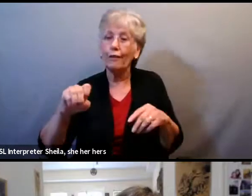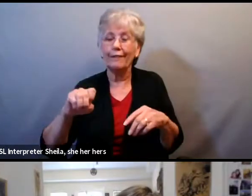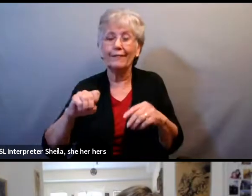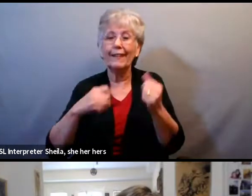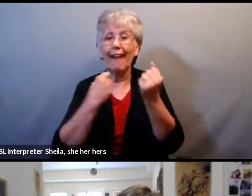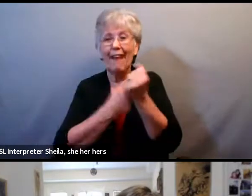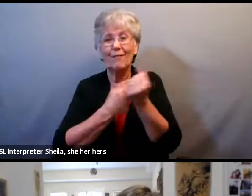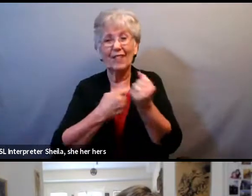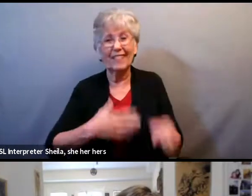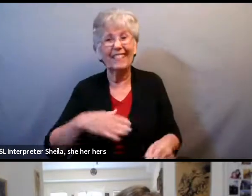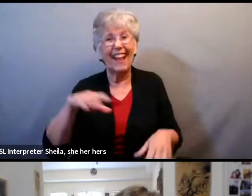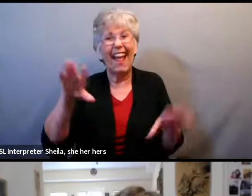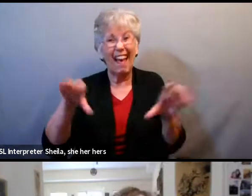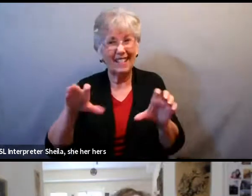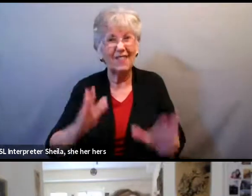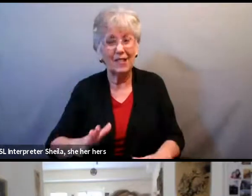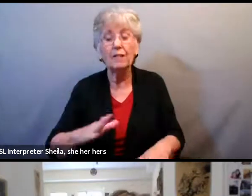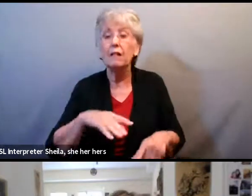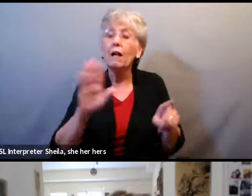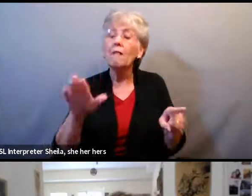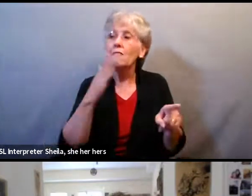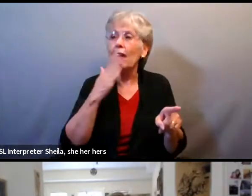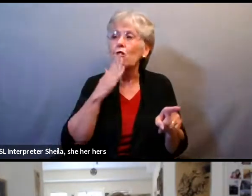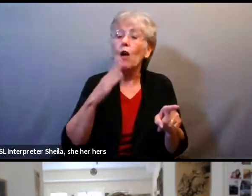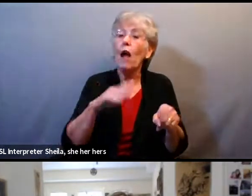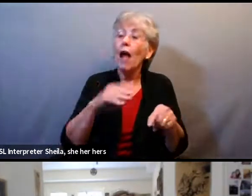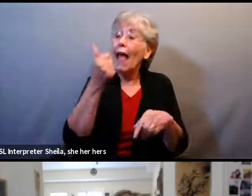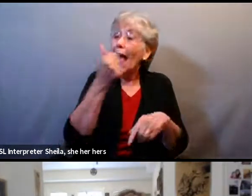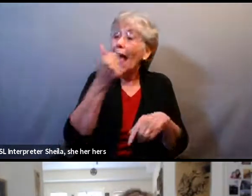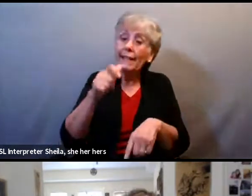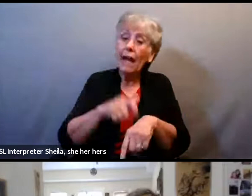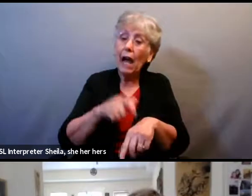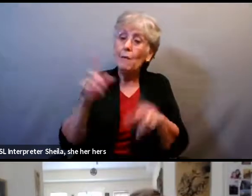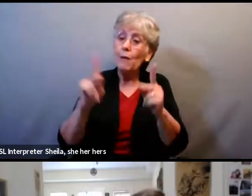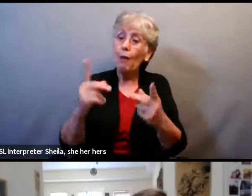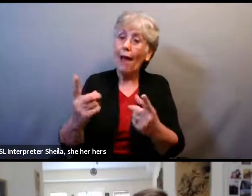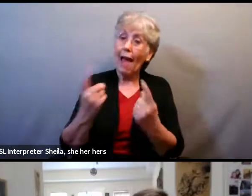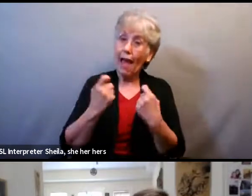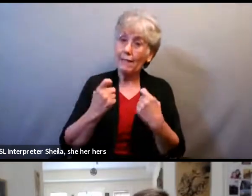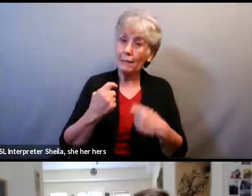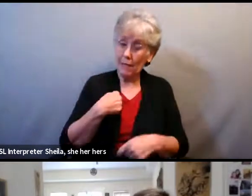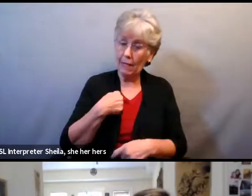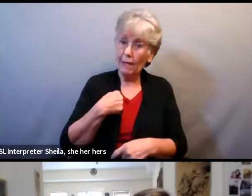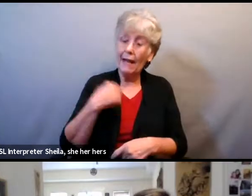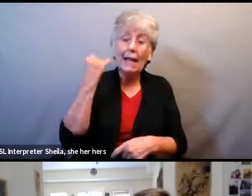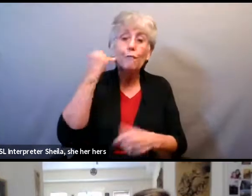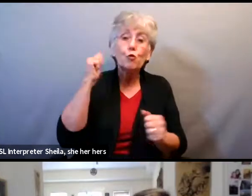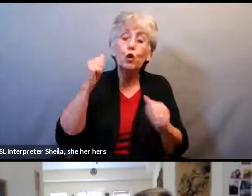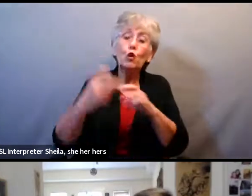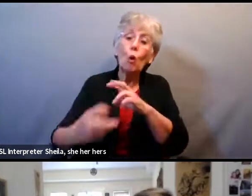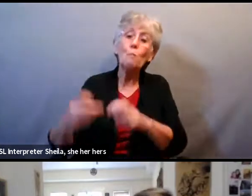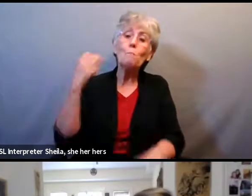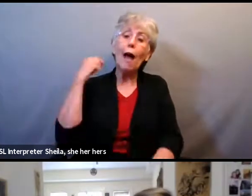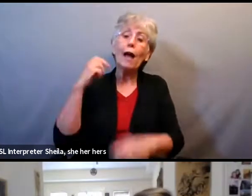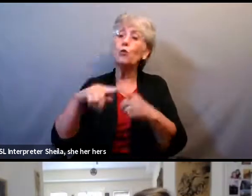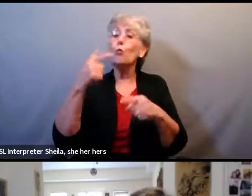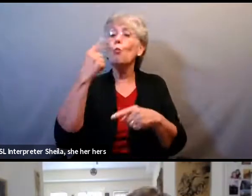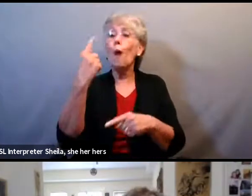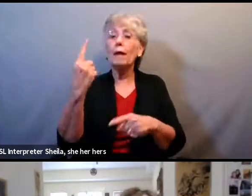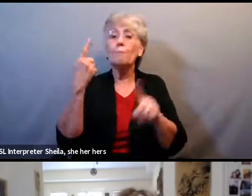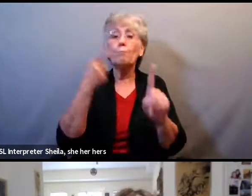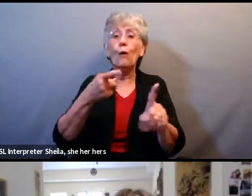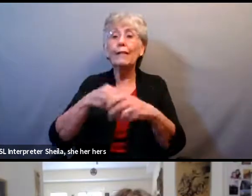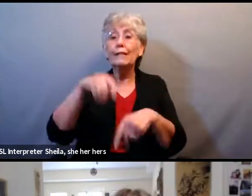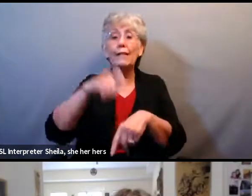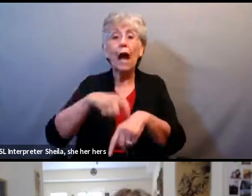and I whenever people ask me the question of, if you could travel back to one point in time, what would it be? My